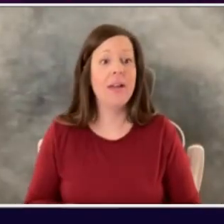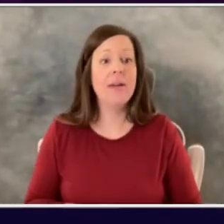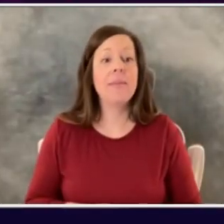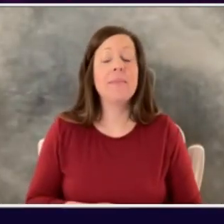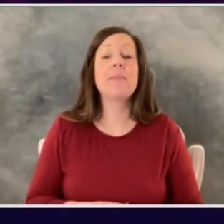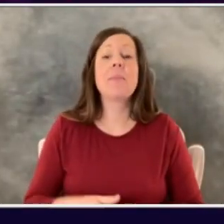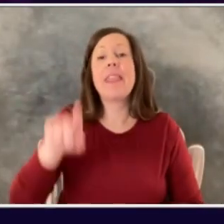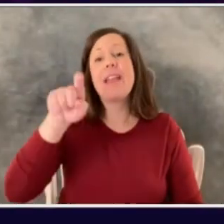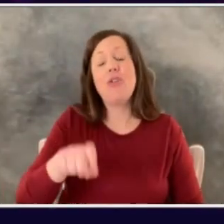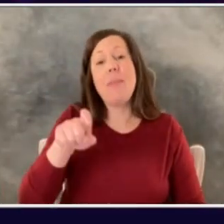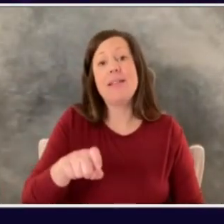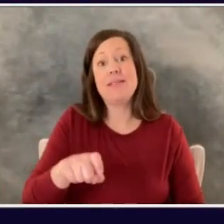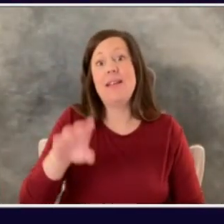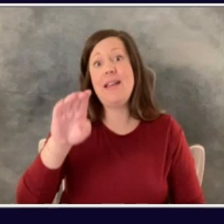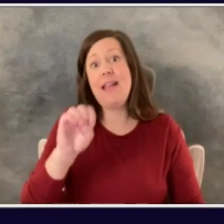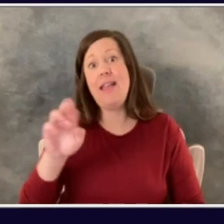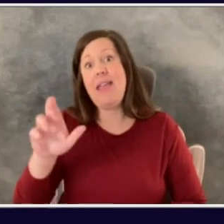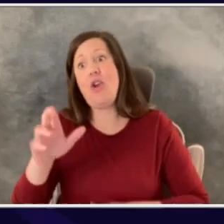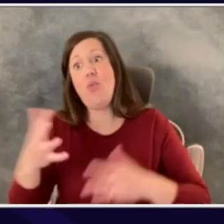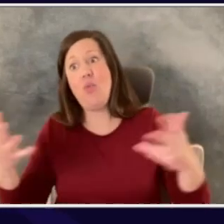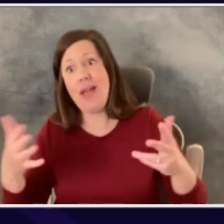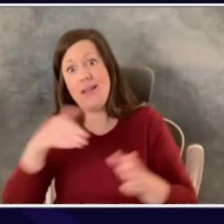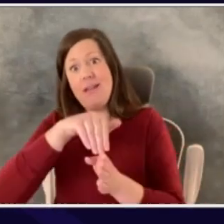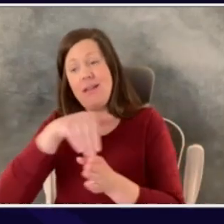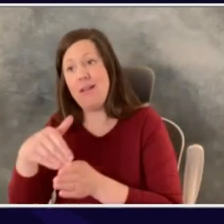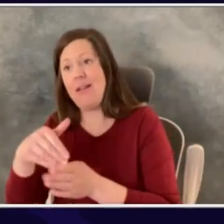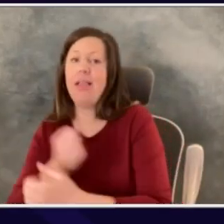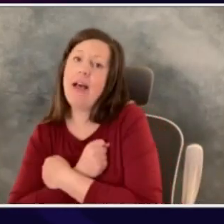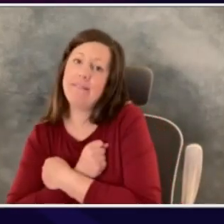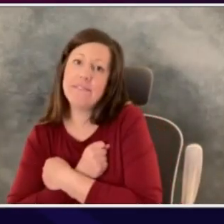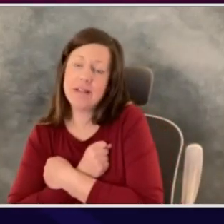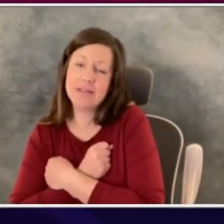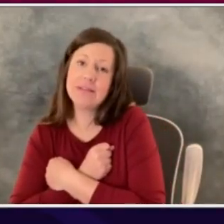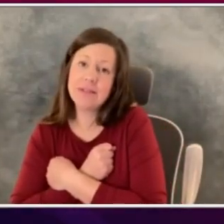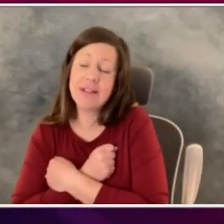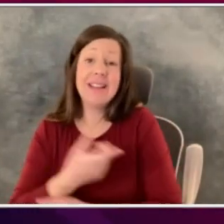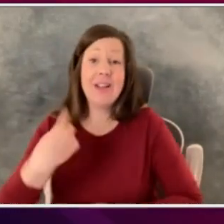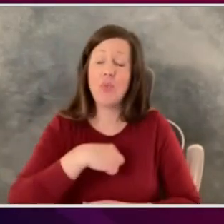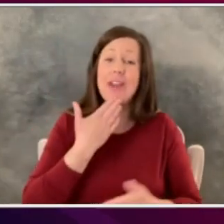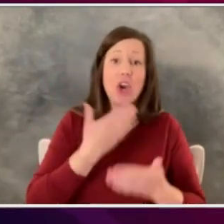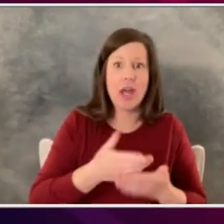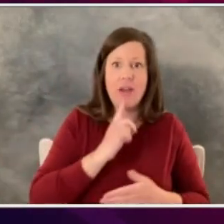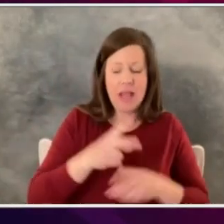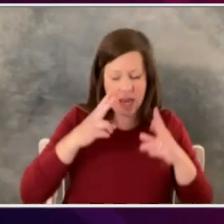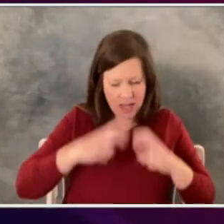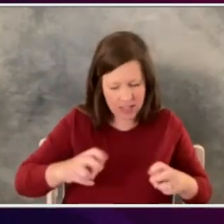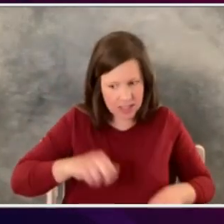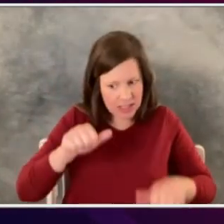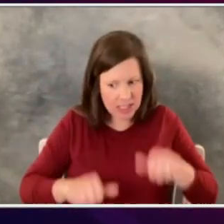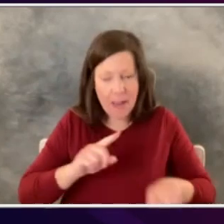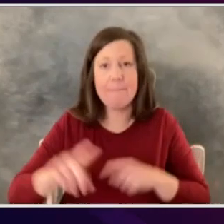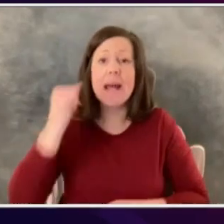of love. We're pretty good about second guessing how good we're doing at it, but if you're acting to help out of love and sincerity,